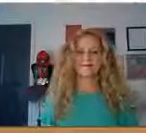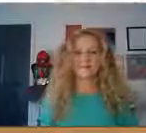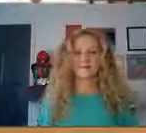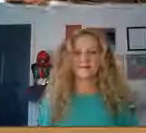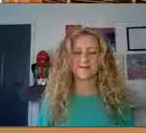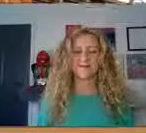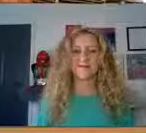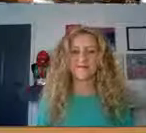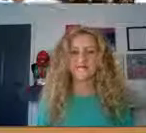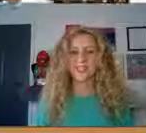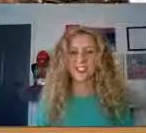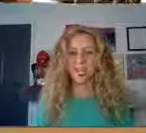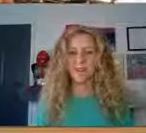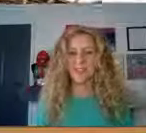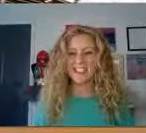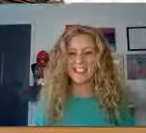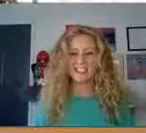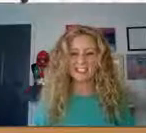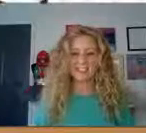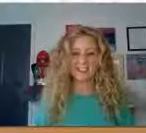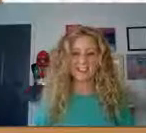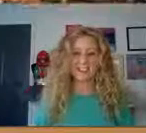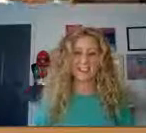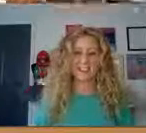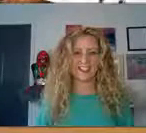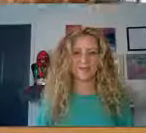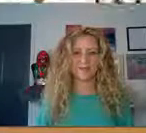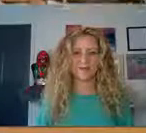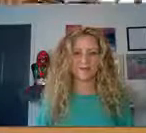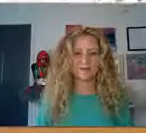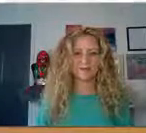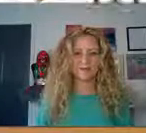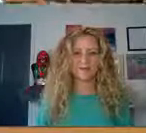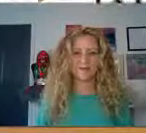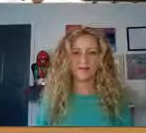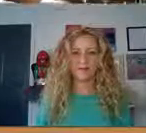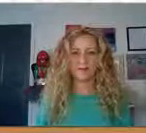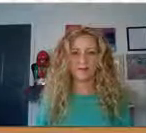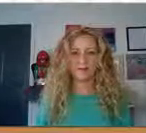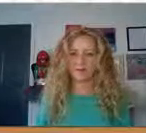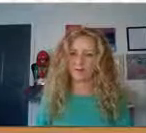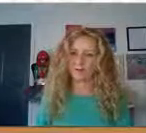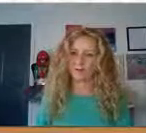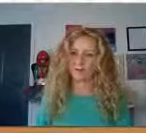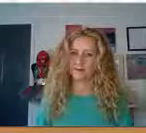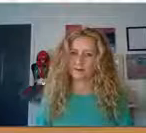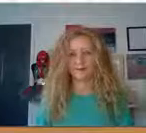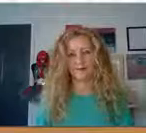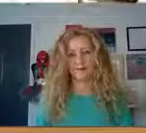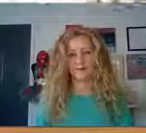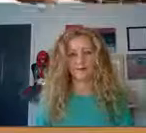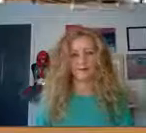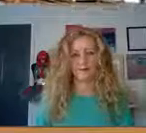That's it, it's the birds. Good job, friends. Oh, look, there's a worm in the mommy bird's beak. Birds love to